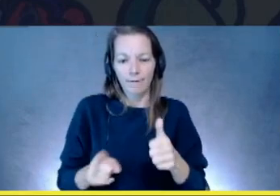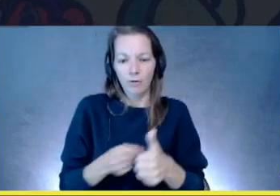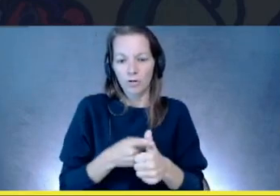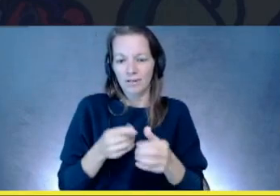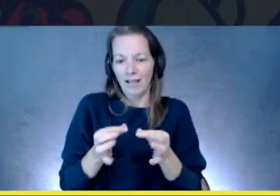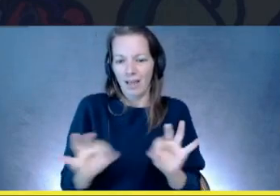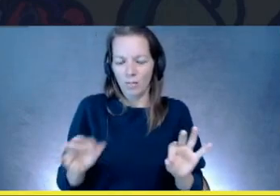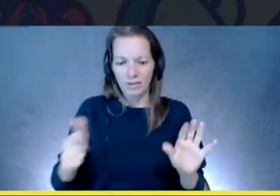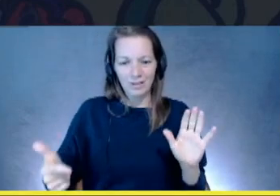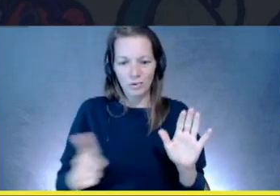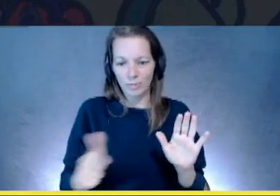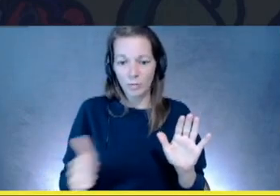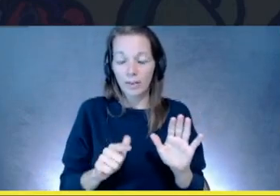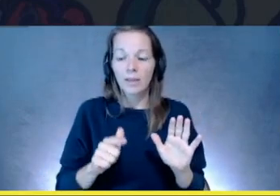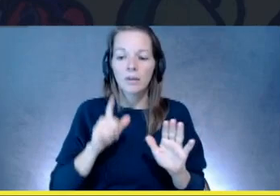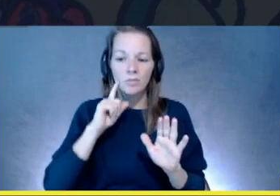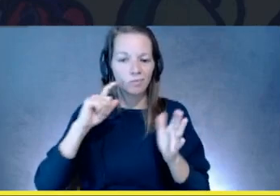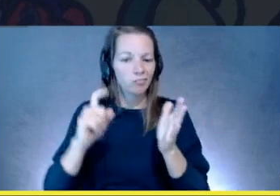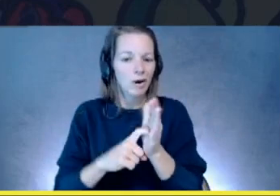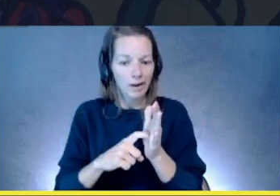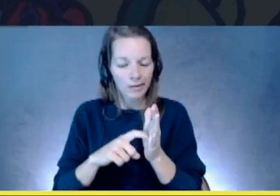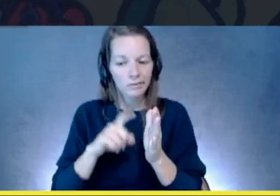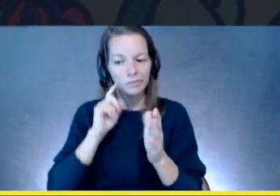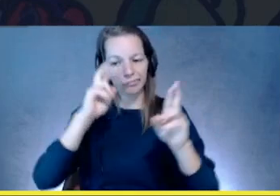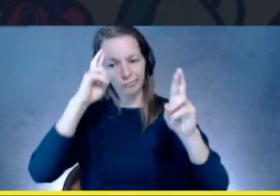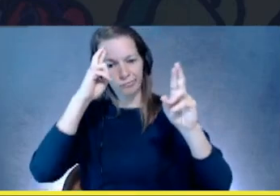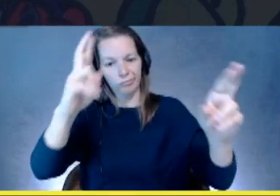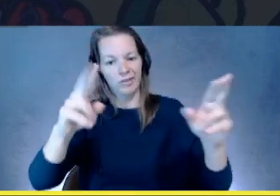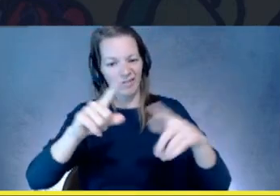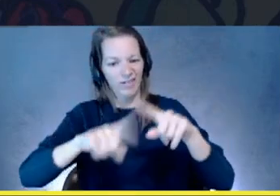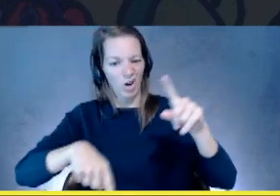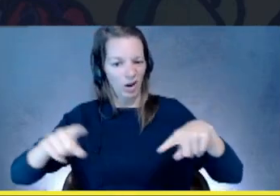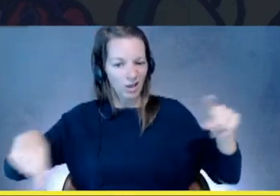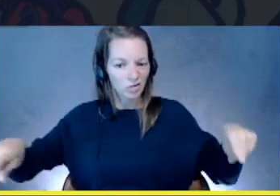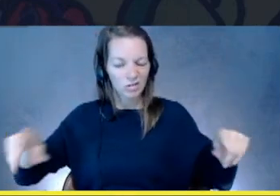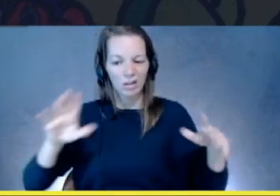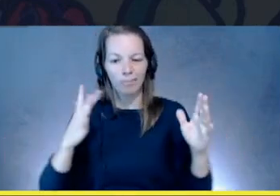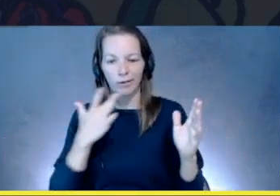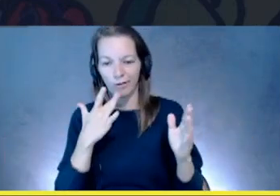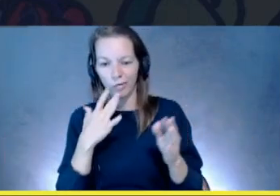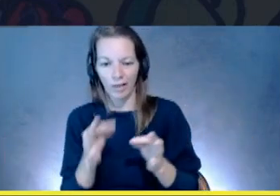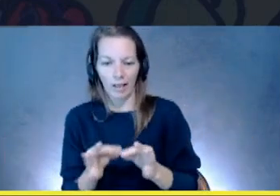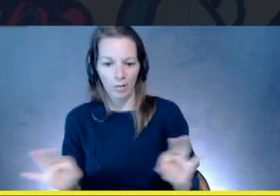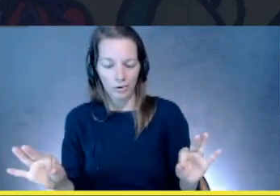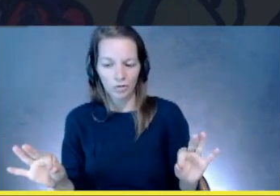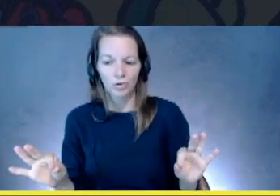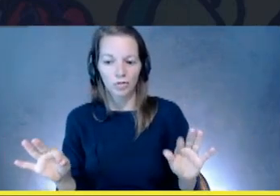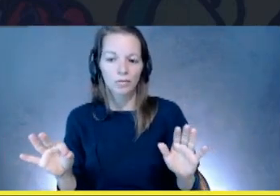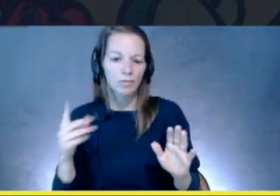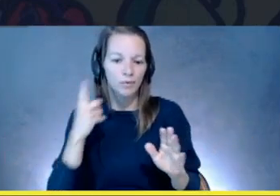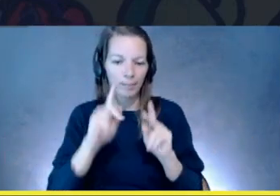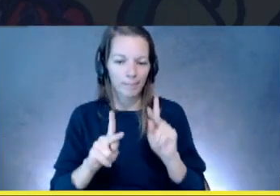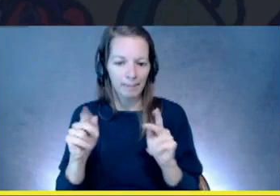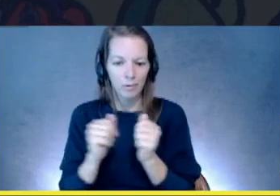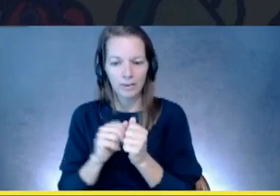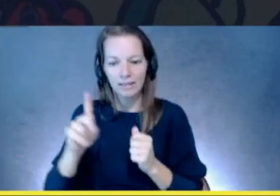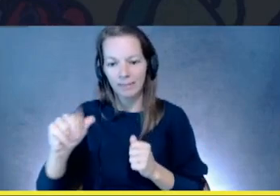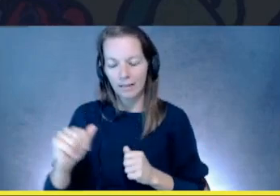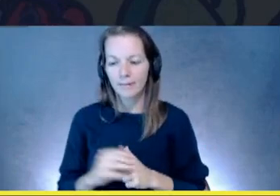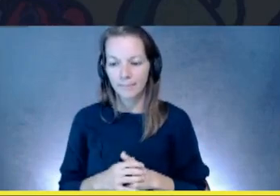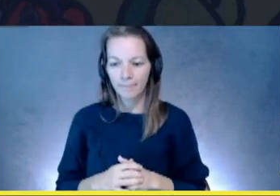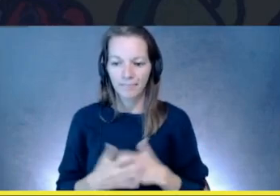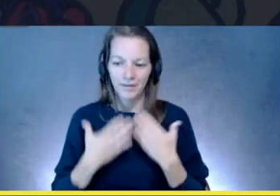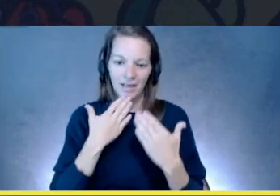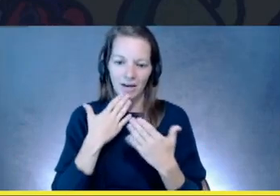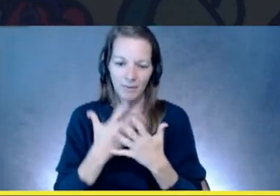between as a way of recognizing and respecting the variation and preferred language among people with disabilities. So thank you very